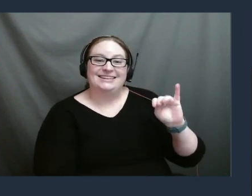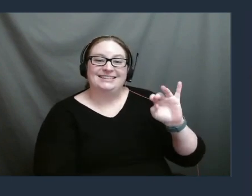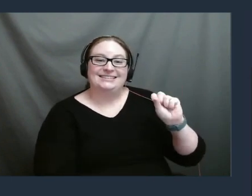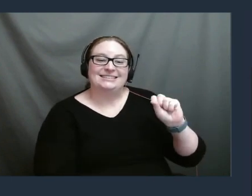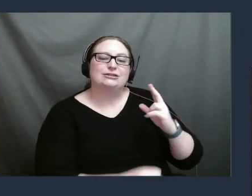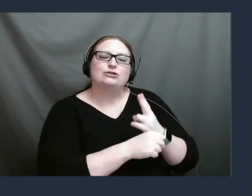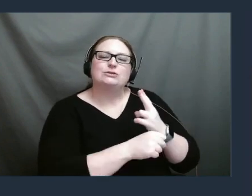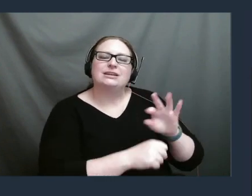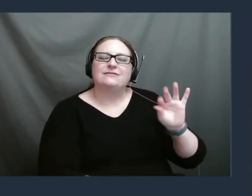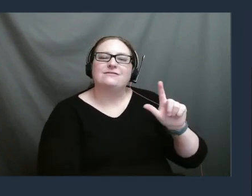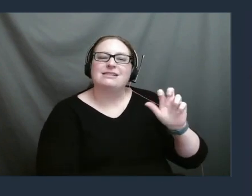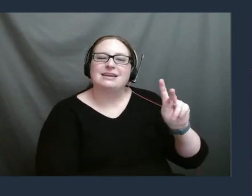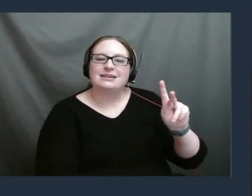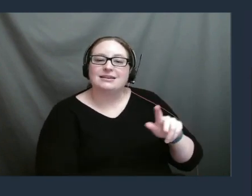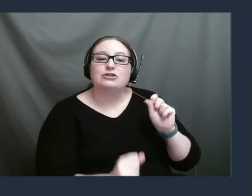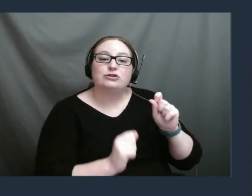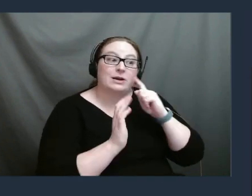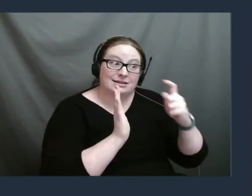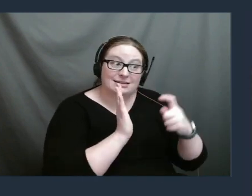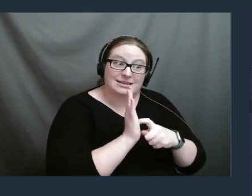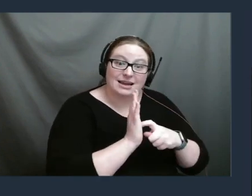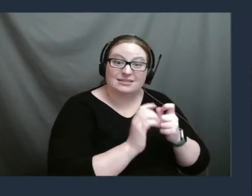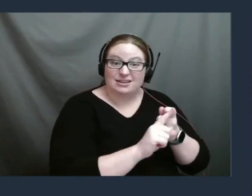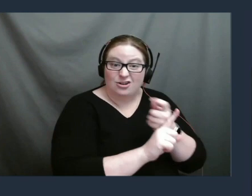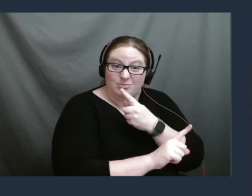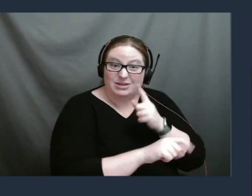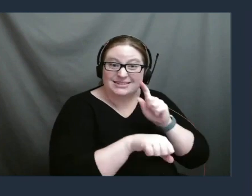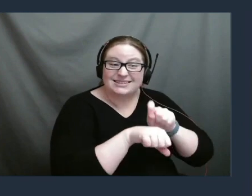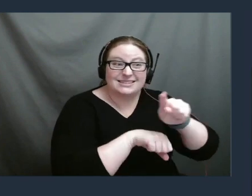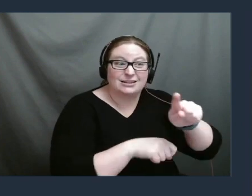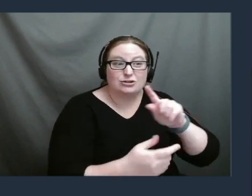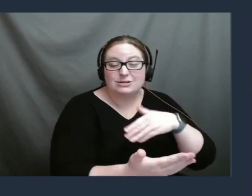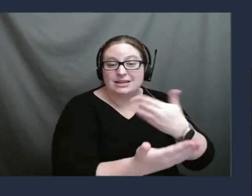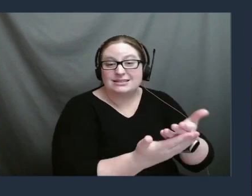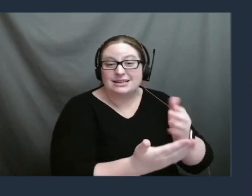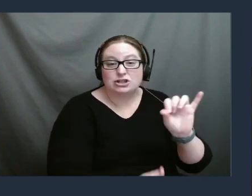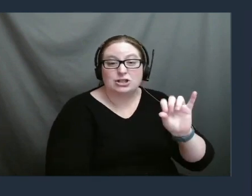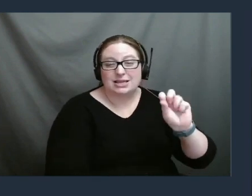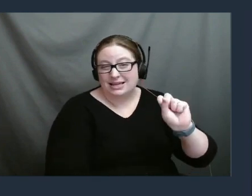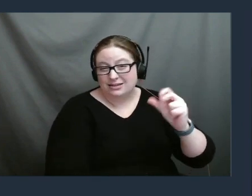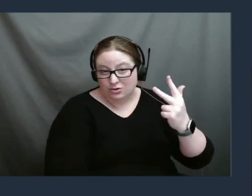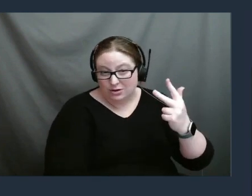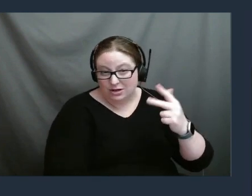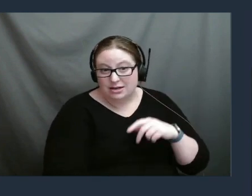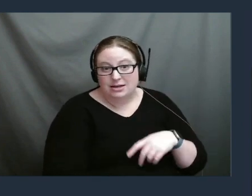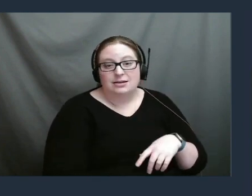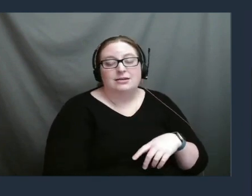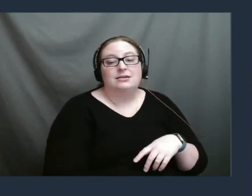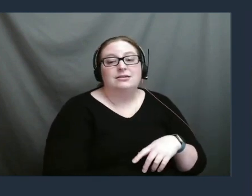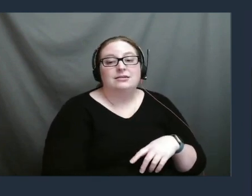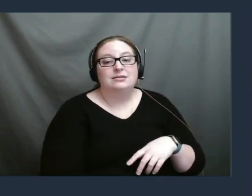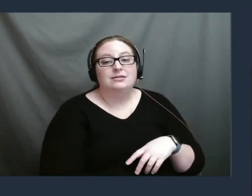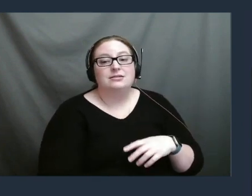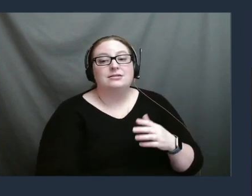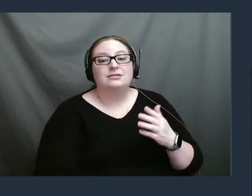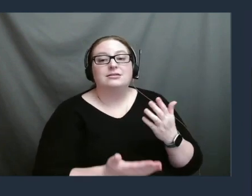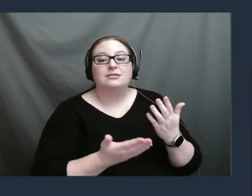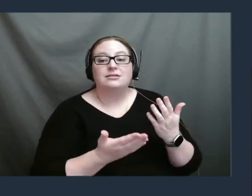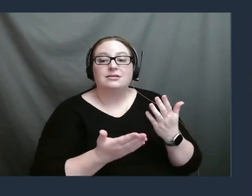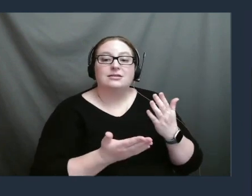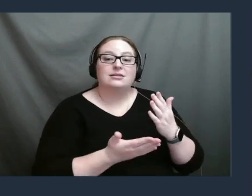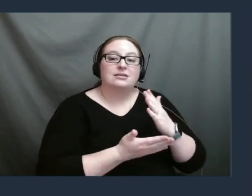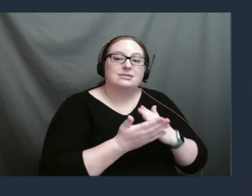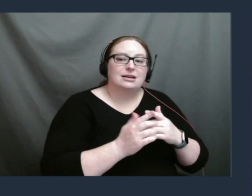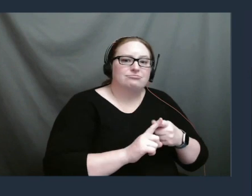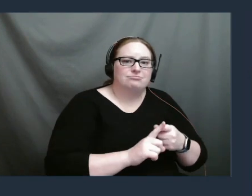You can detect these anomalies and send them to a destination like S3. Perhaps non-anomalous records go to a Grafana